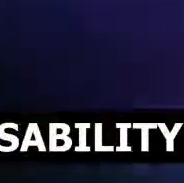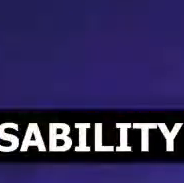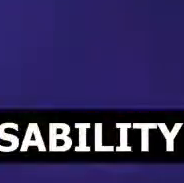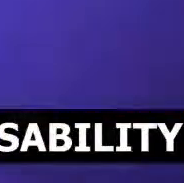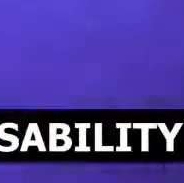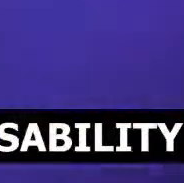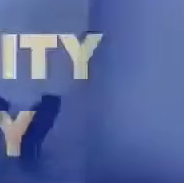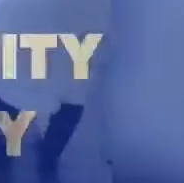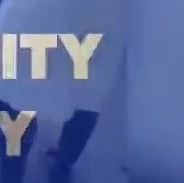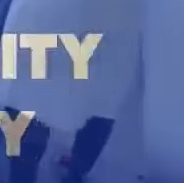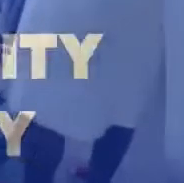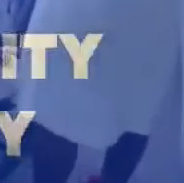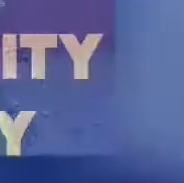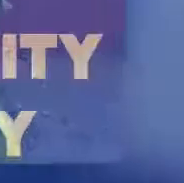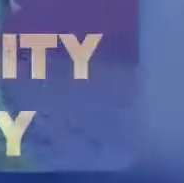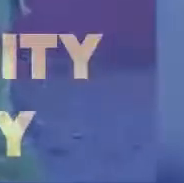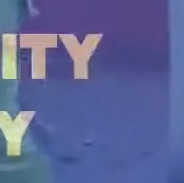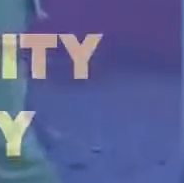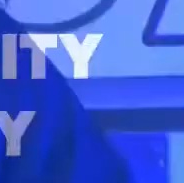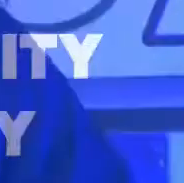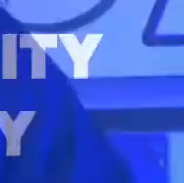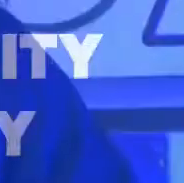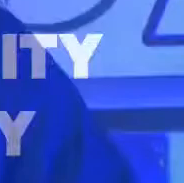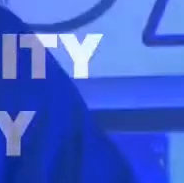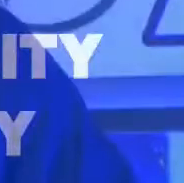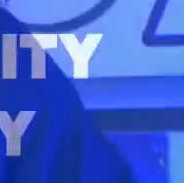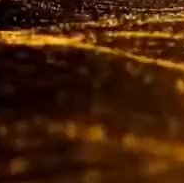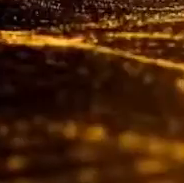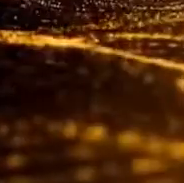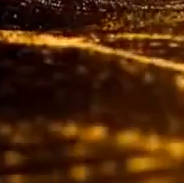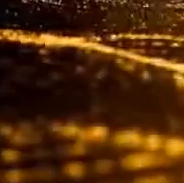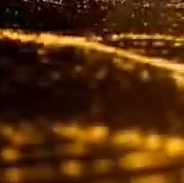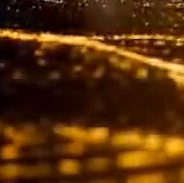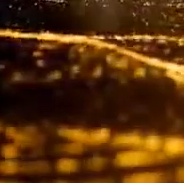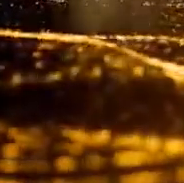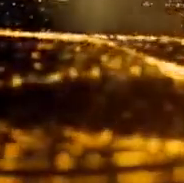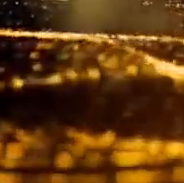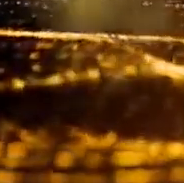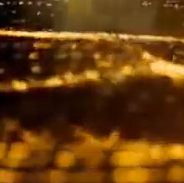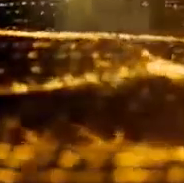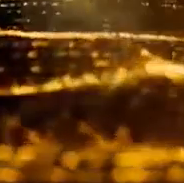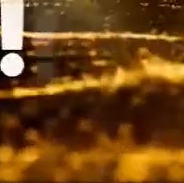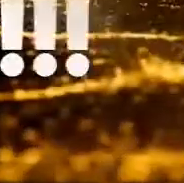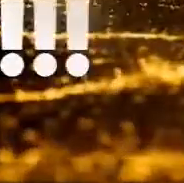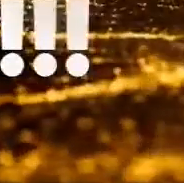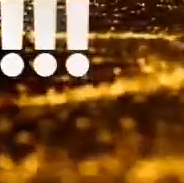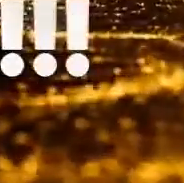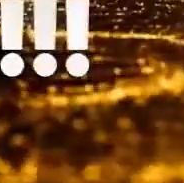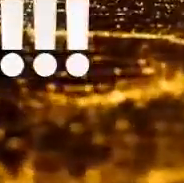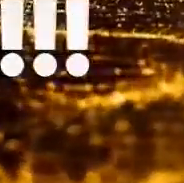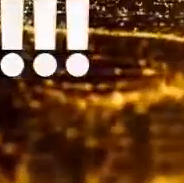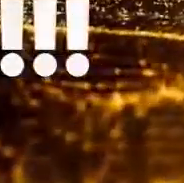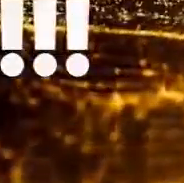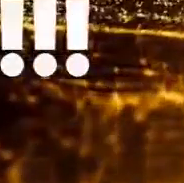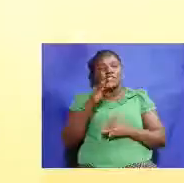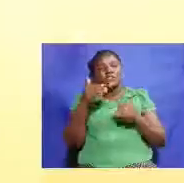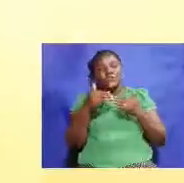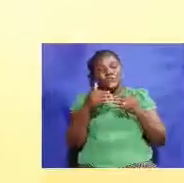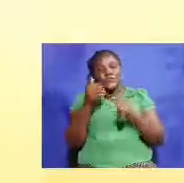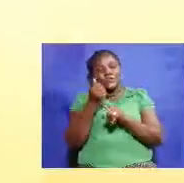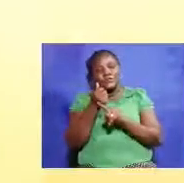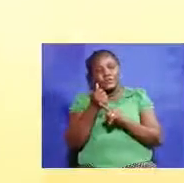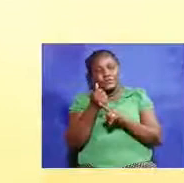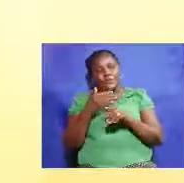years of bringing dignity to disability. Hooray! H4P, Ajiko. My name